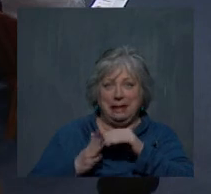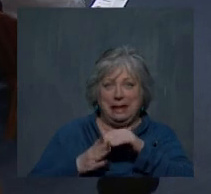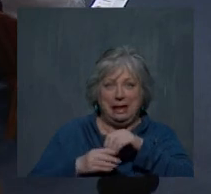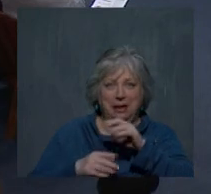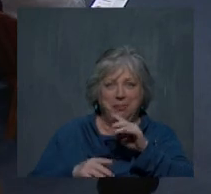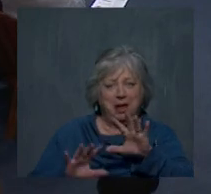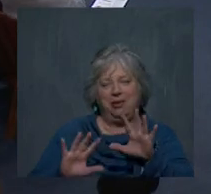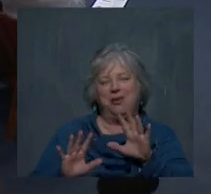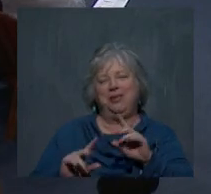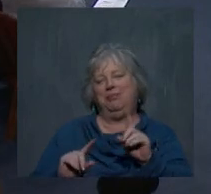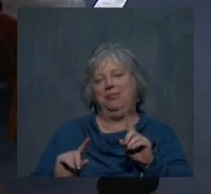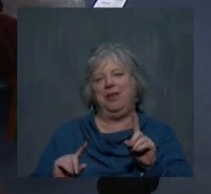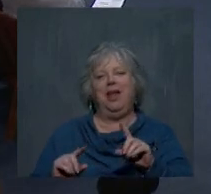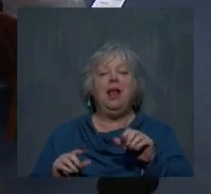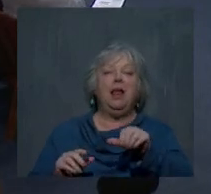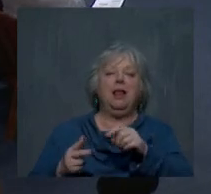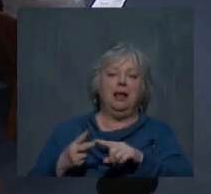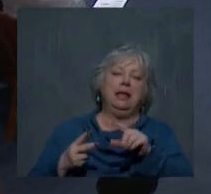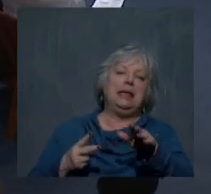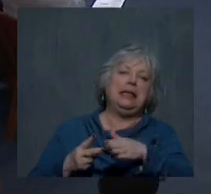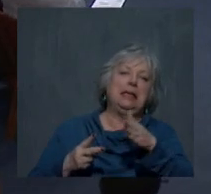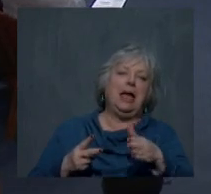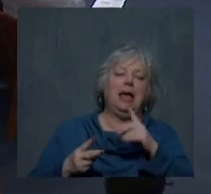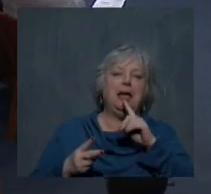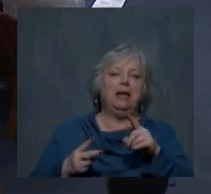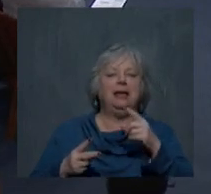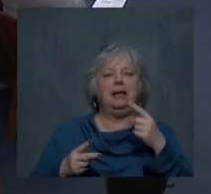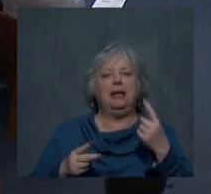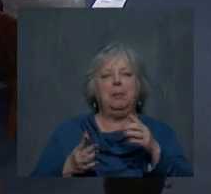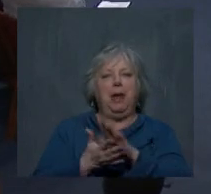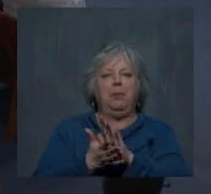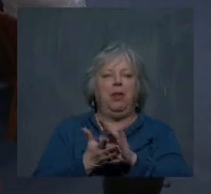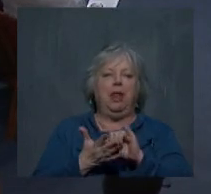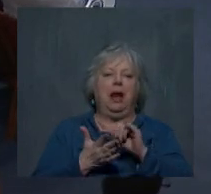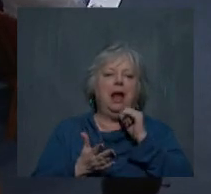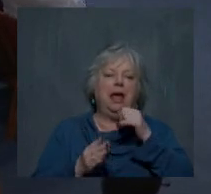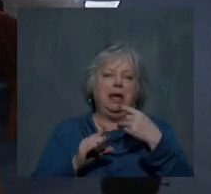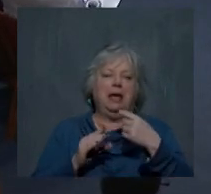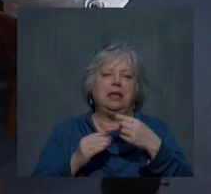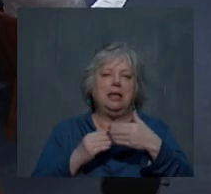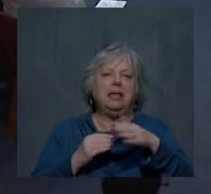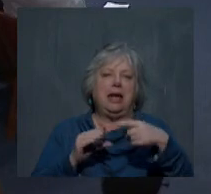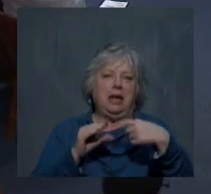you that I sent a little email to you about a couple of weeks ago.